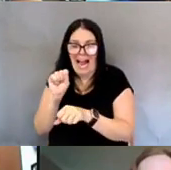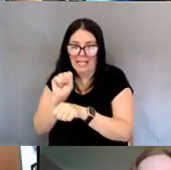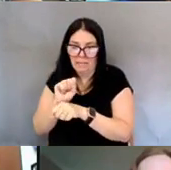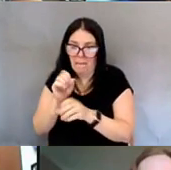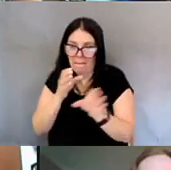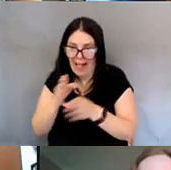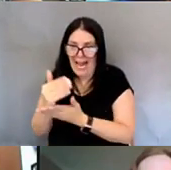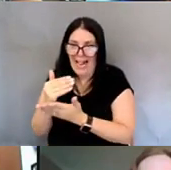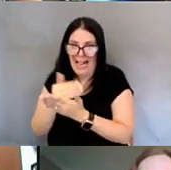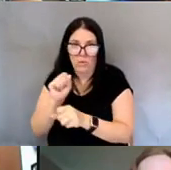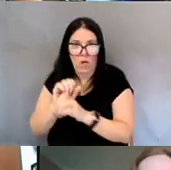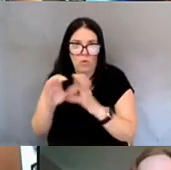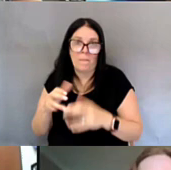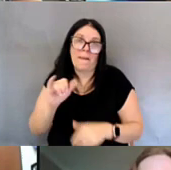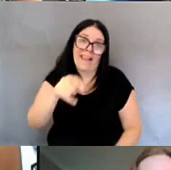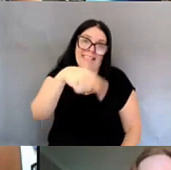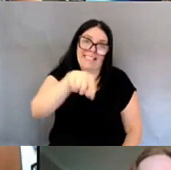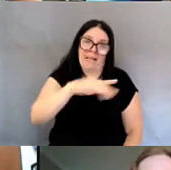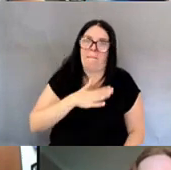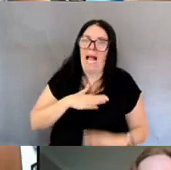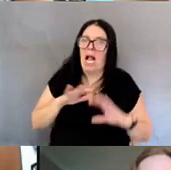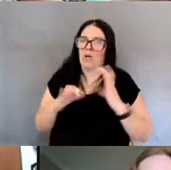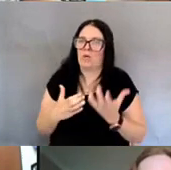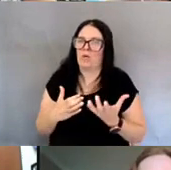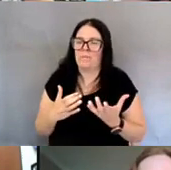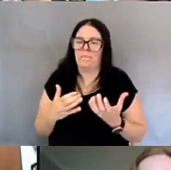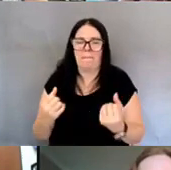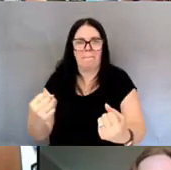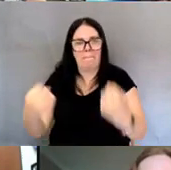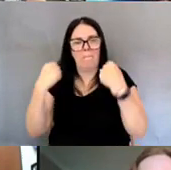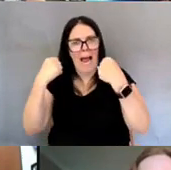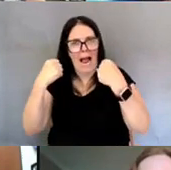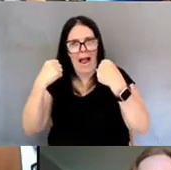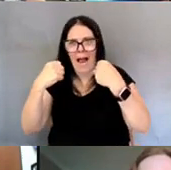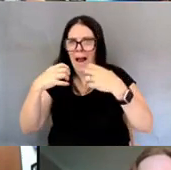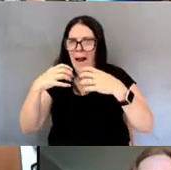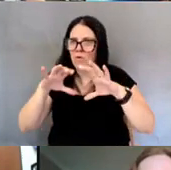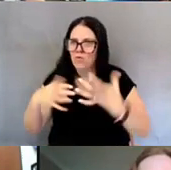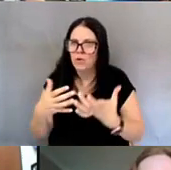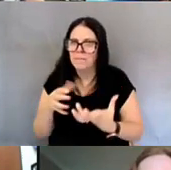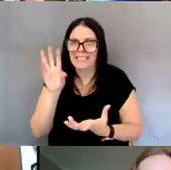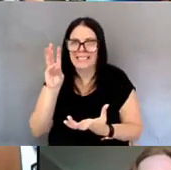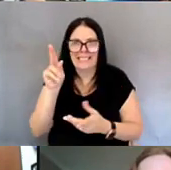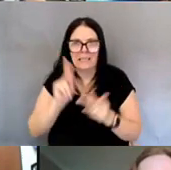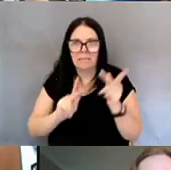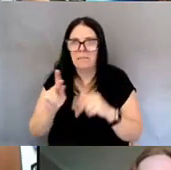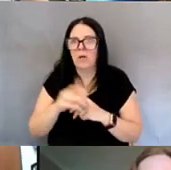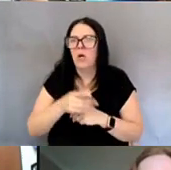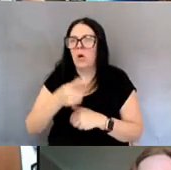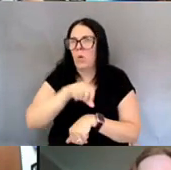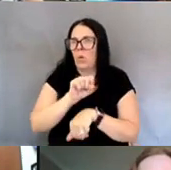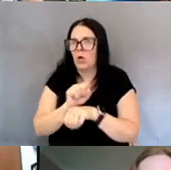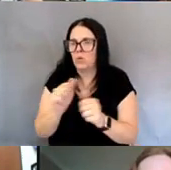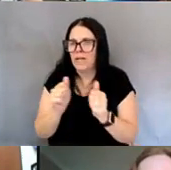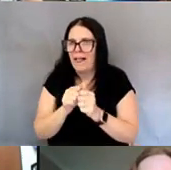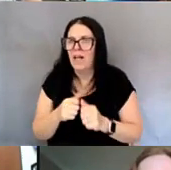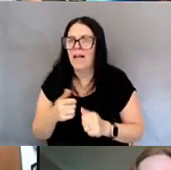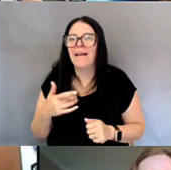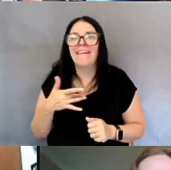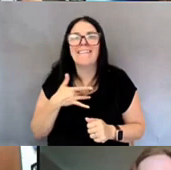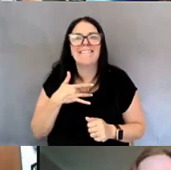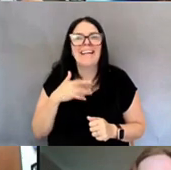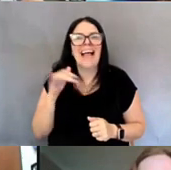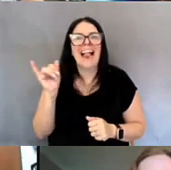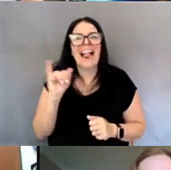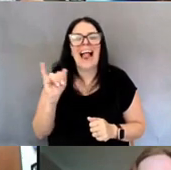Here is our mighty group of 6. Our online collaboration felt like a virtual